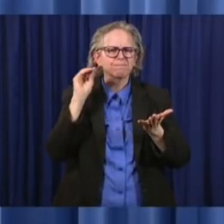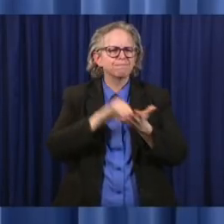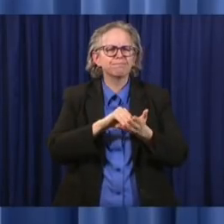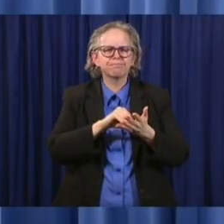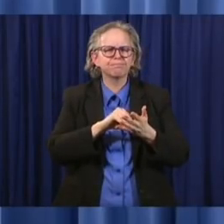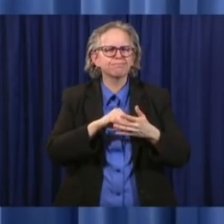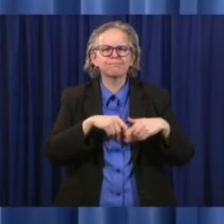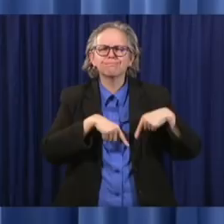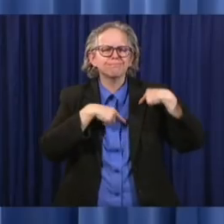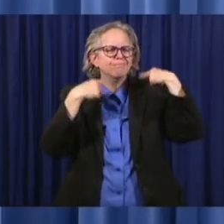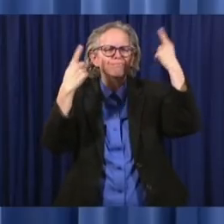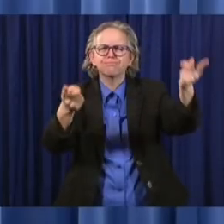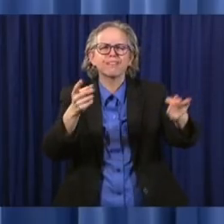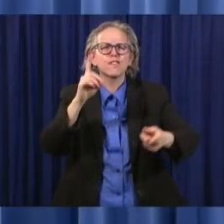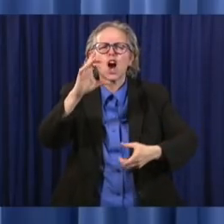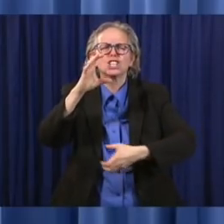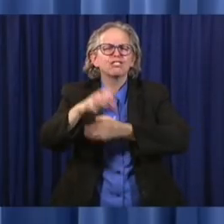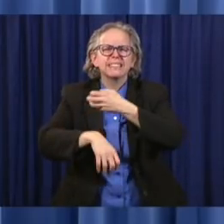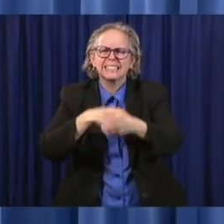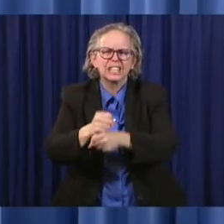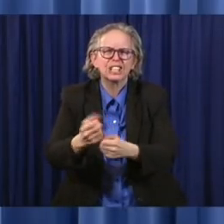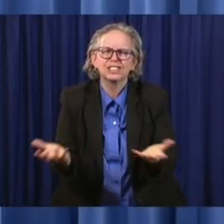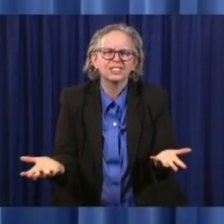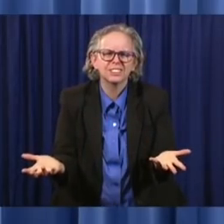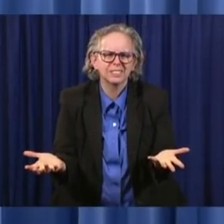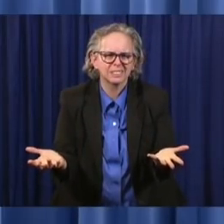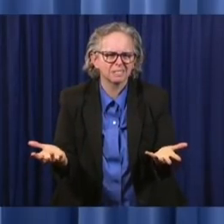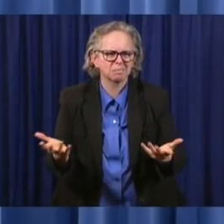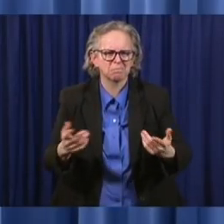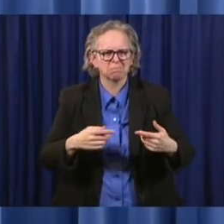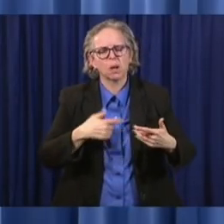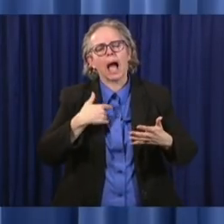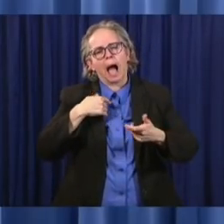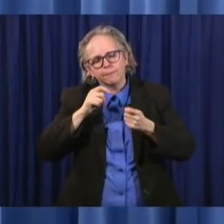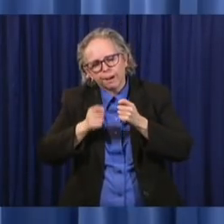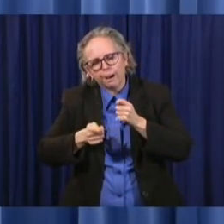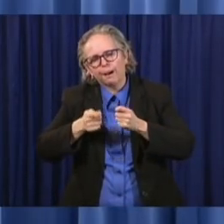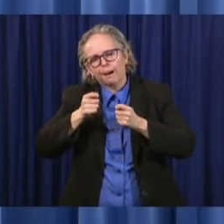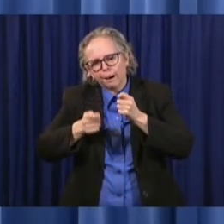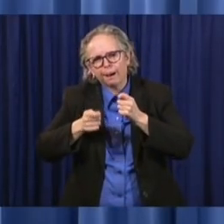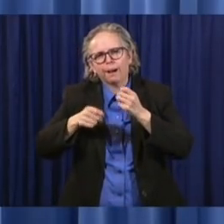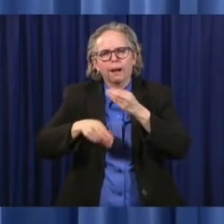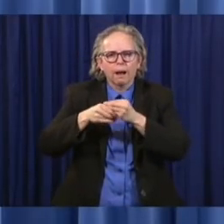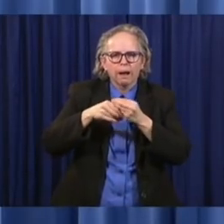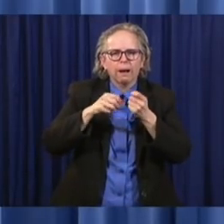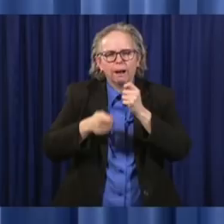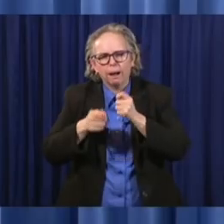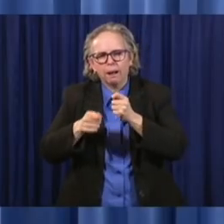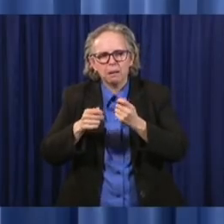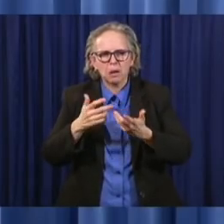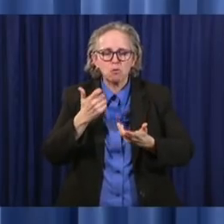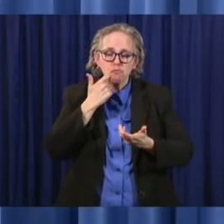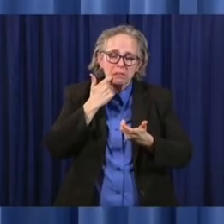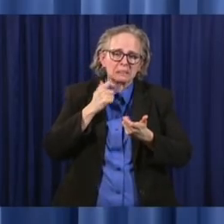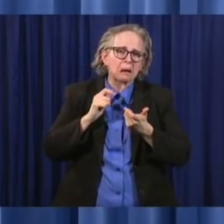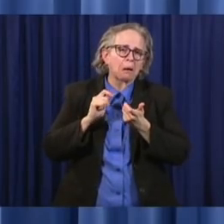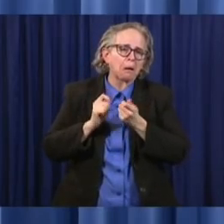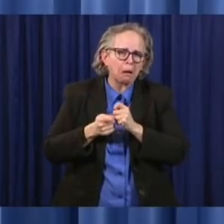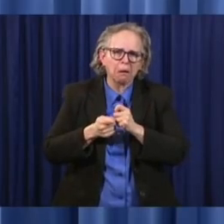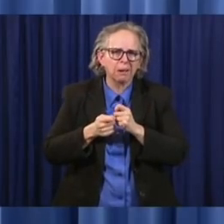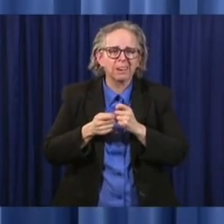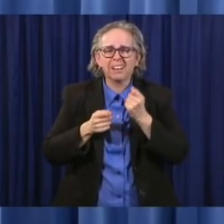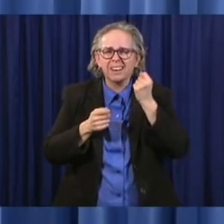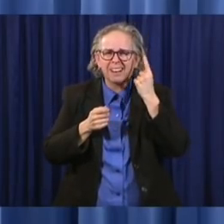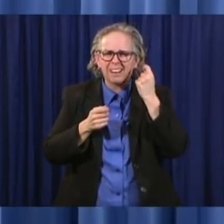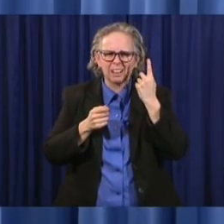looked at it. They've changed it some. In fact, not that long ago. So it's not been a law that's been